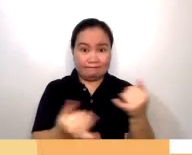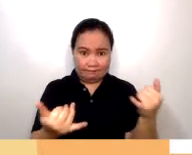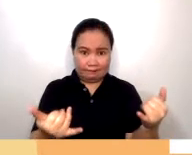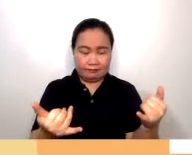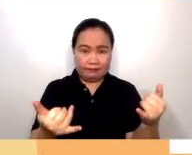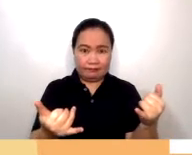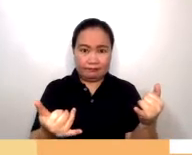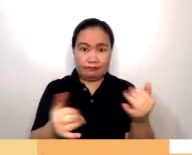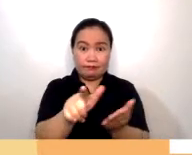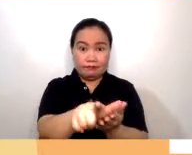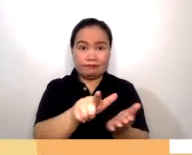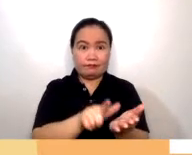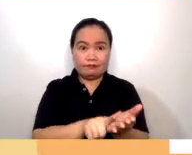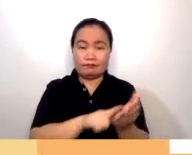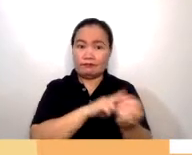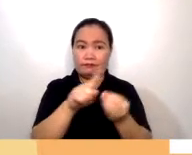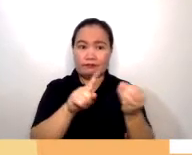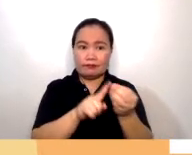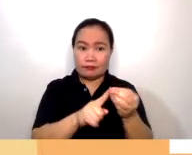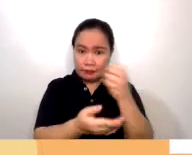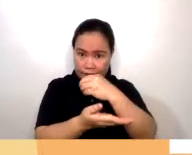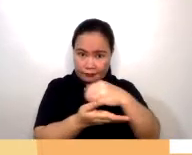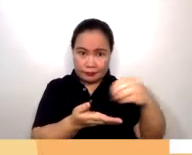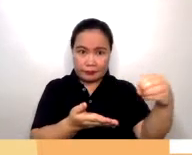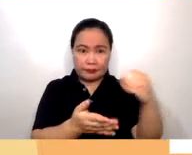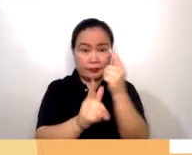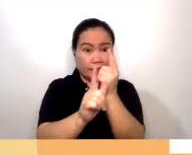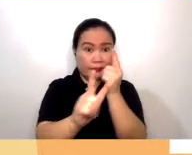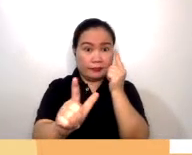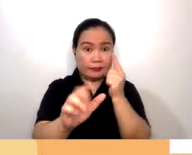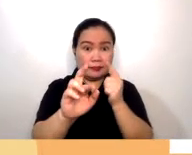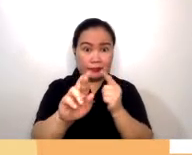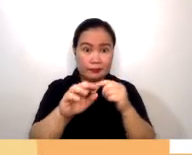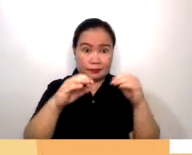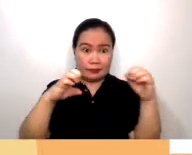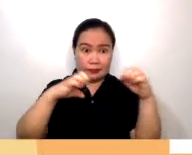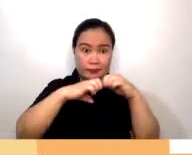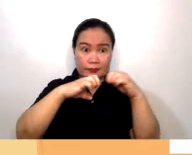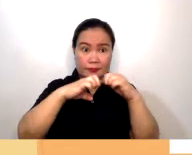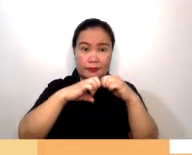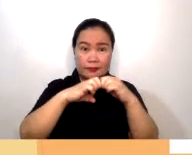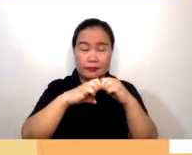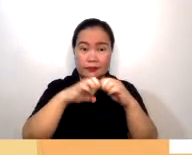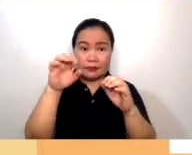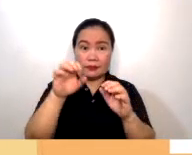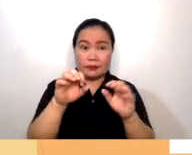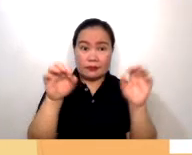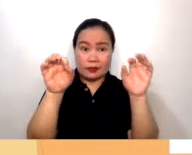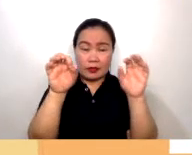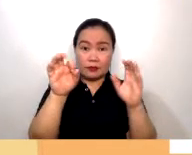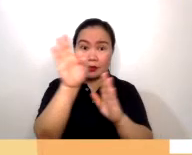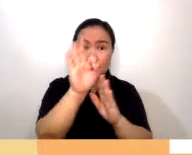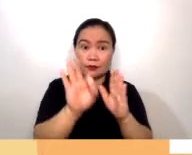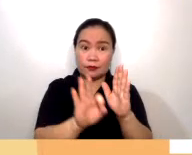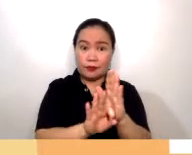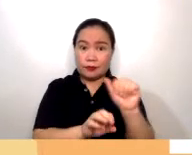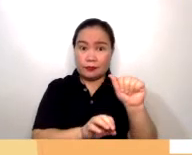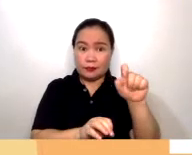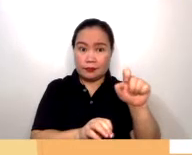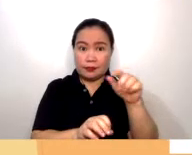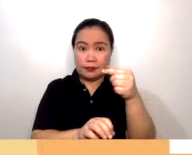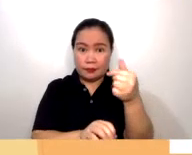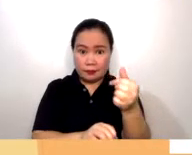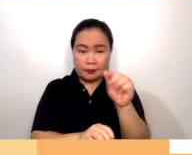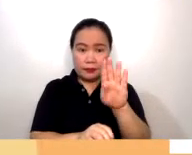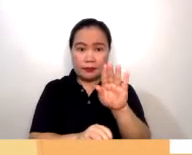Our lesson for today is writing linear equations of the form ax plus by equals c in